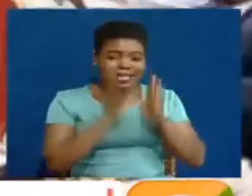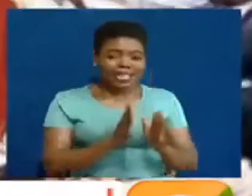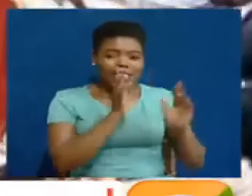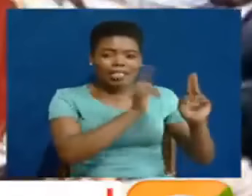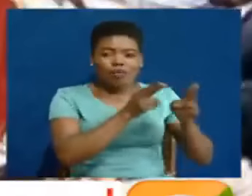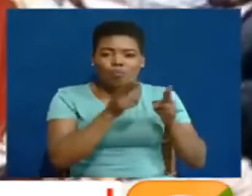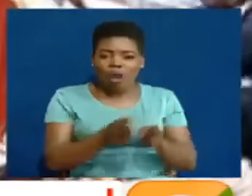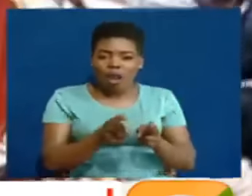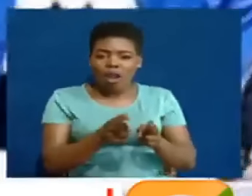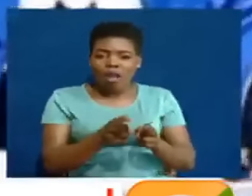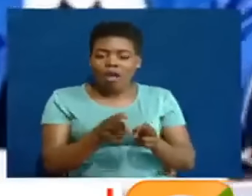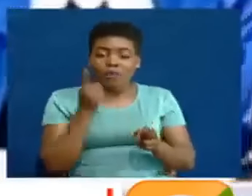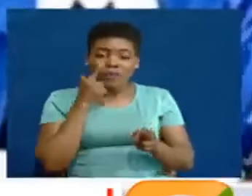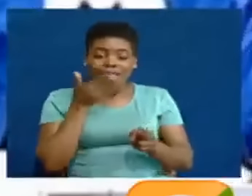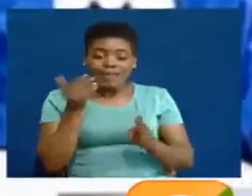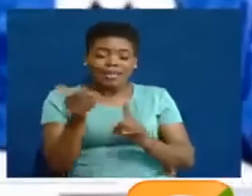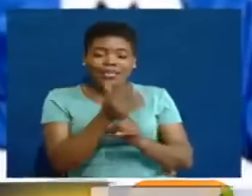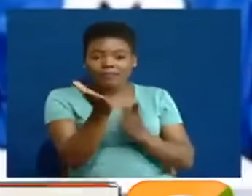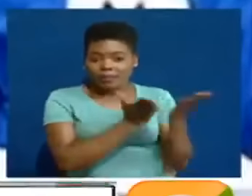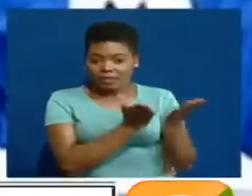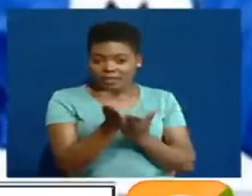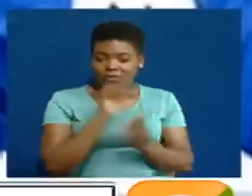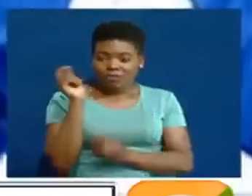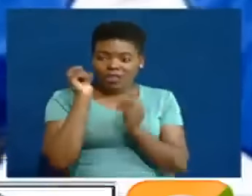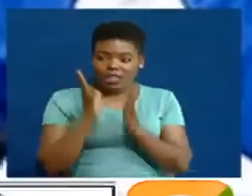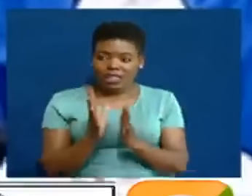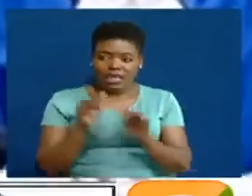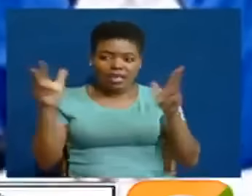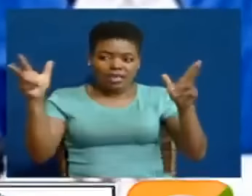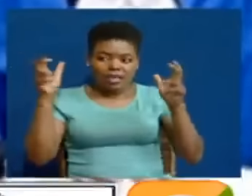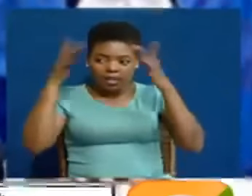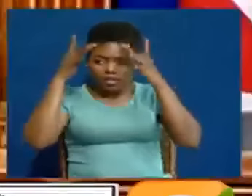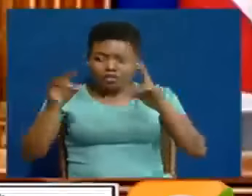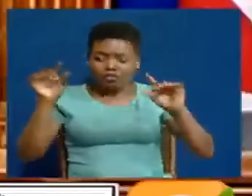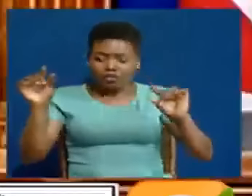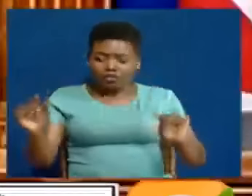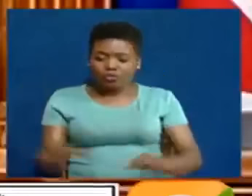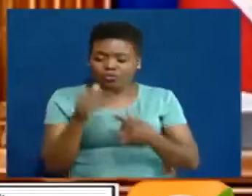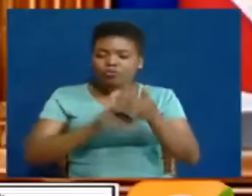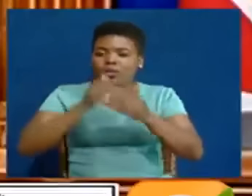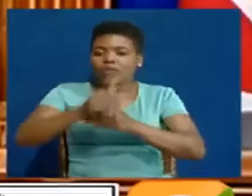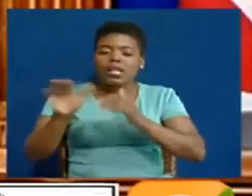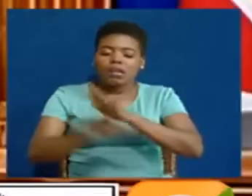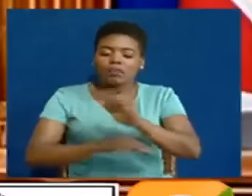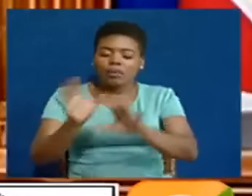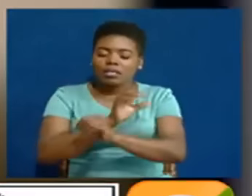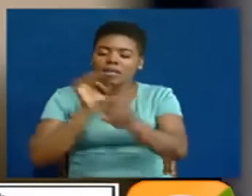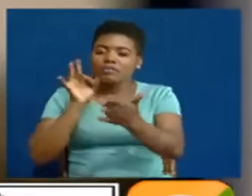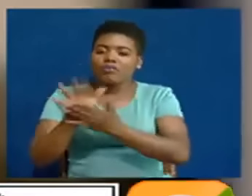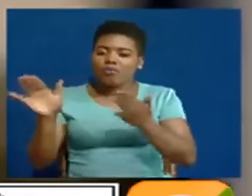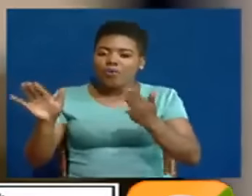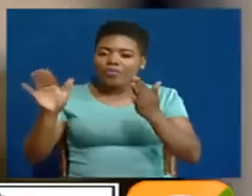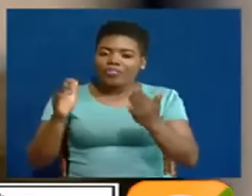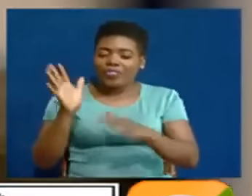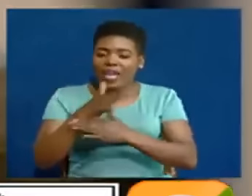kawaida. Hearing and determination on the proposed removal from office. A few hours after the deputy president's impeachment on Thursday night by